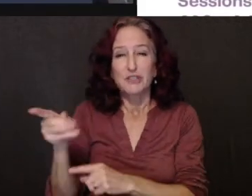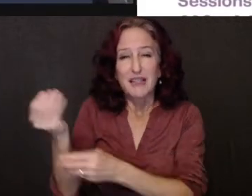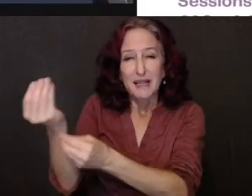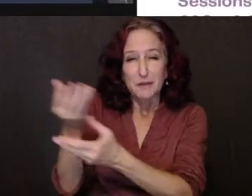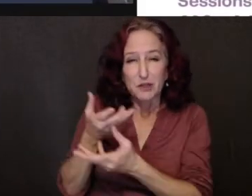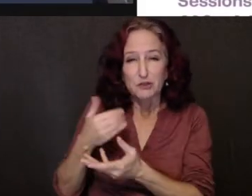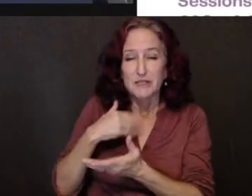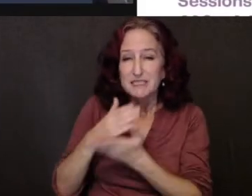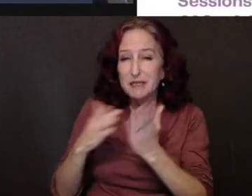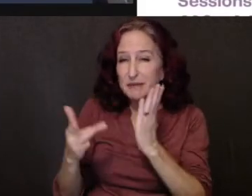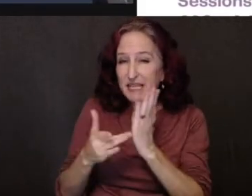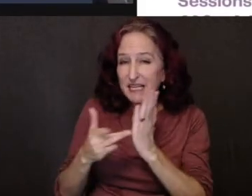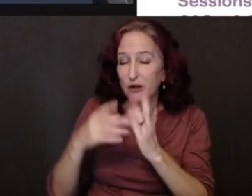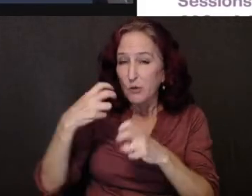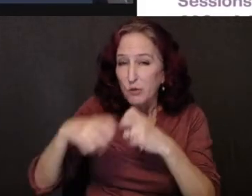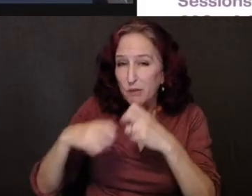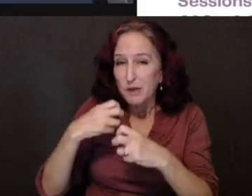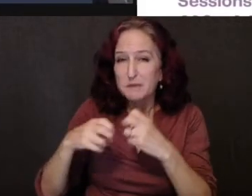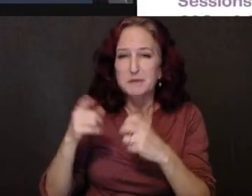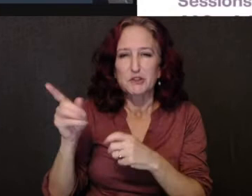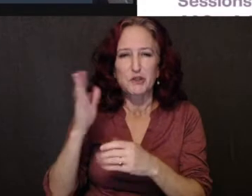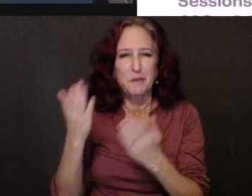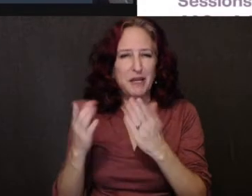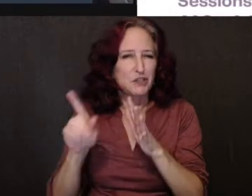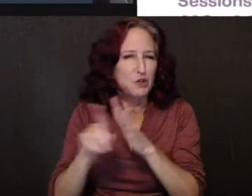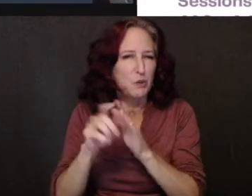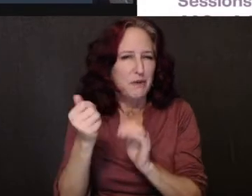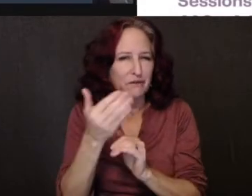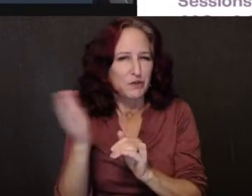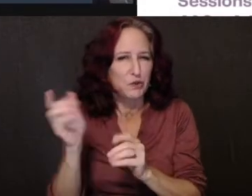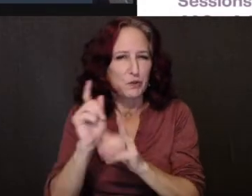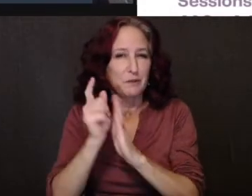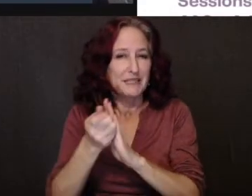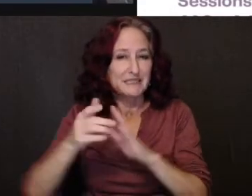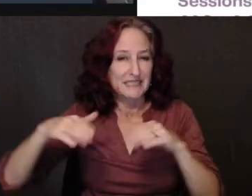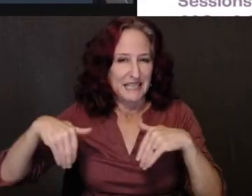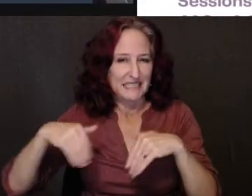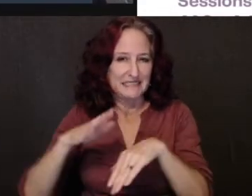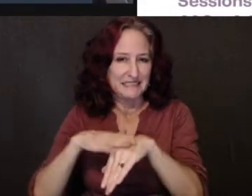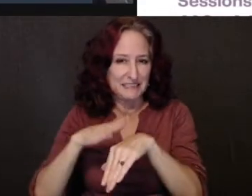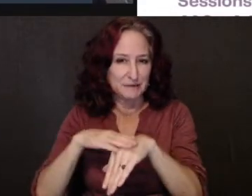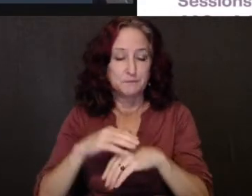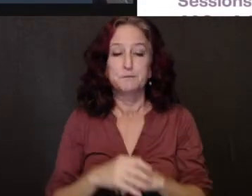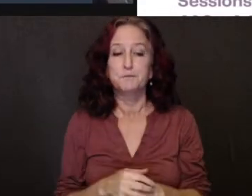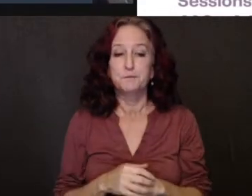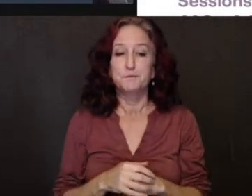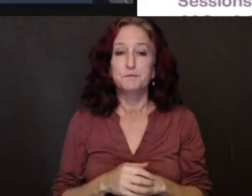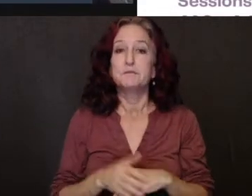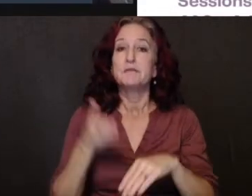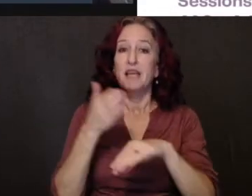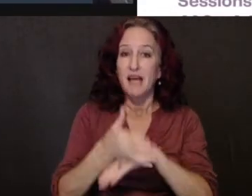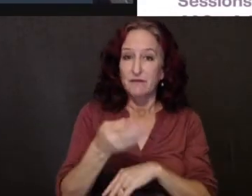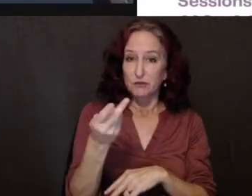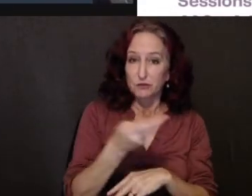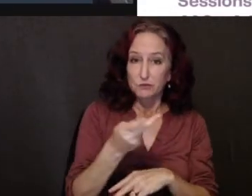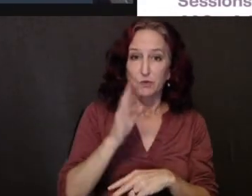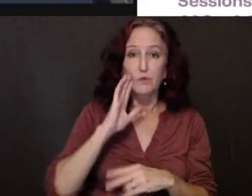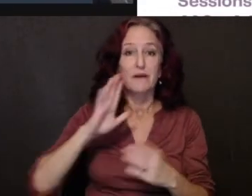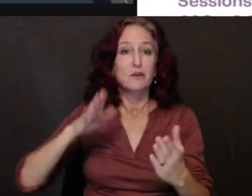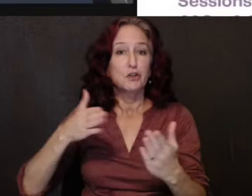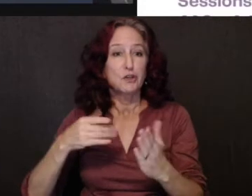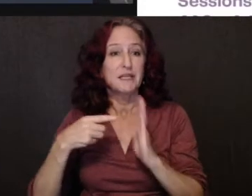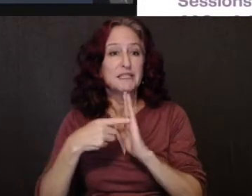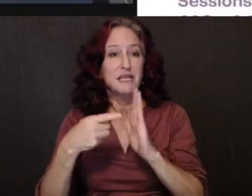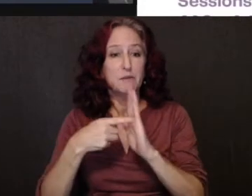a traditional soup with squash blossoms. And I did get notice from Crystal Wahpepah that she's experiencing a few technical issues. She will be